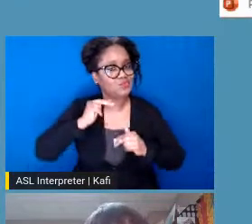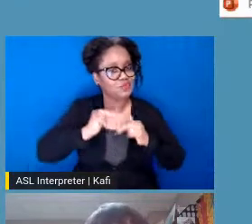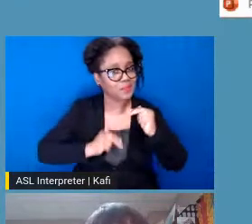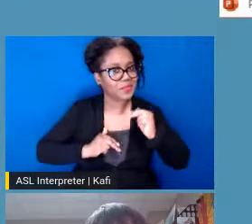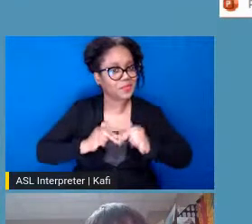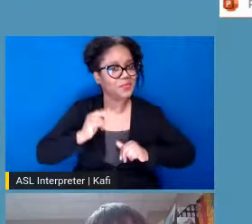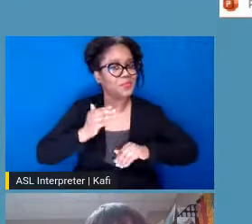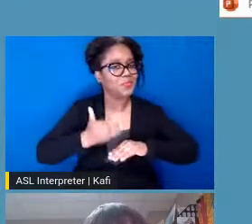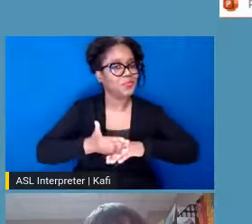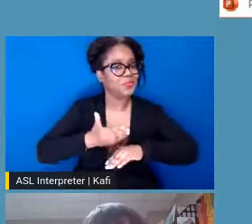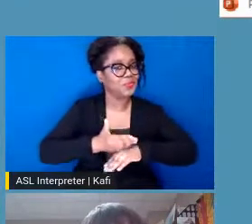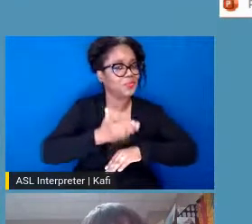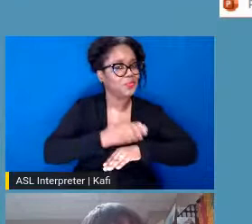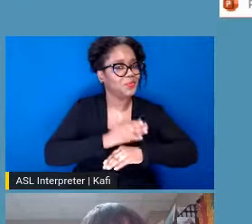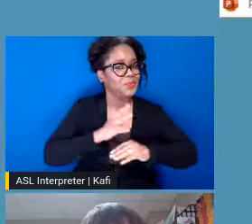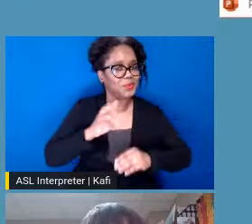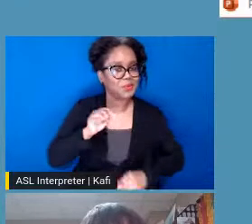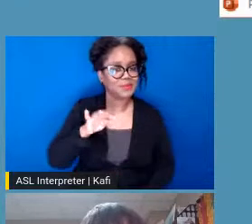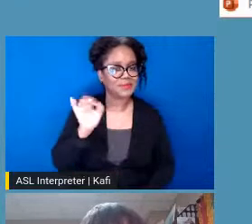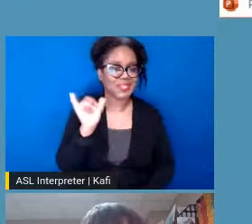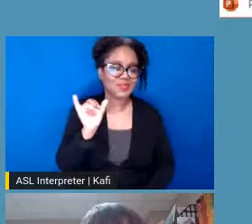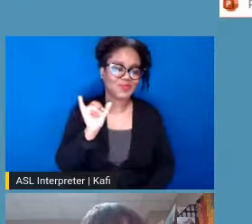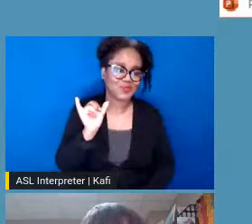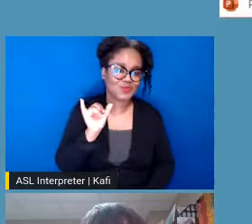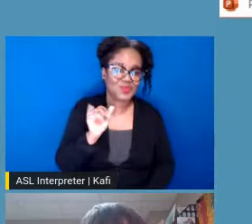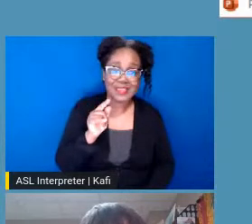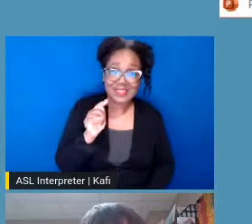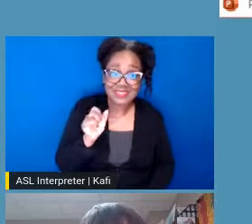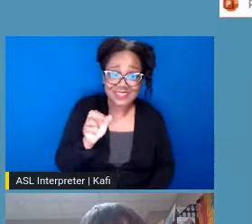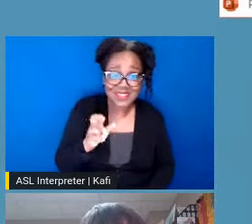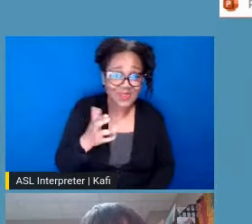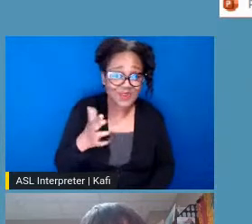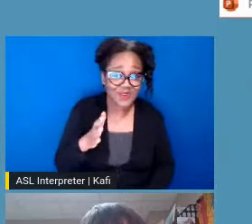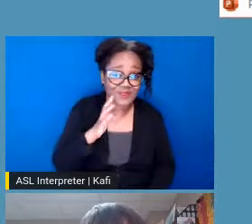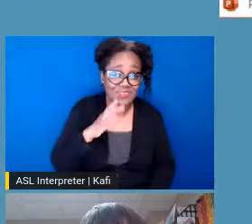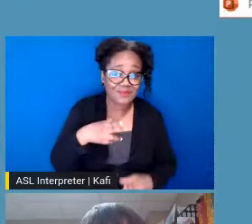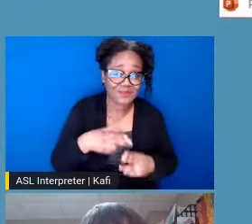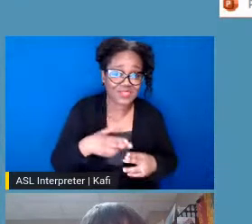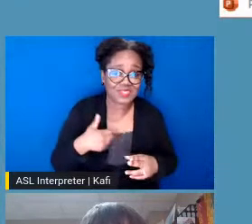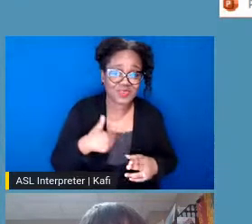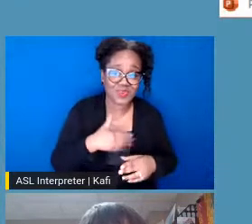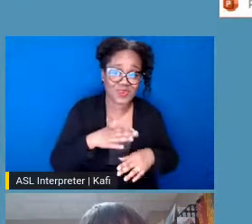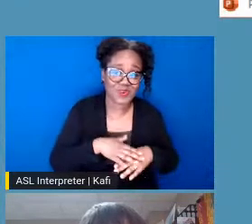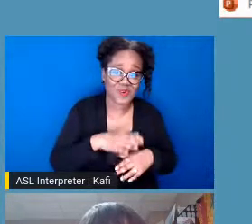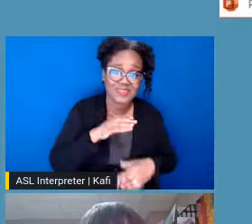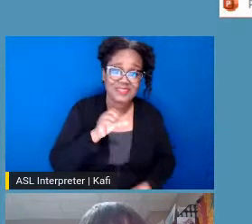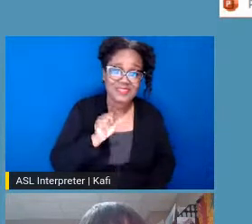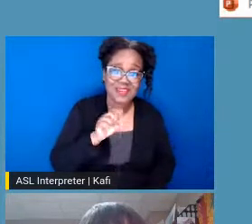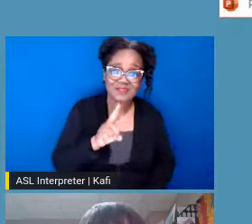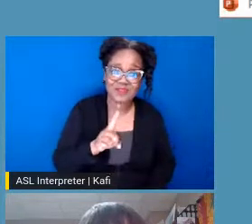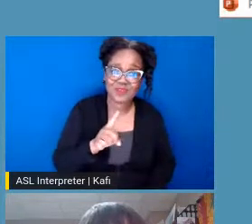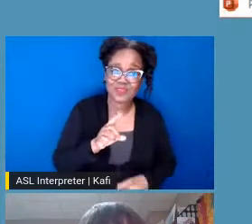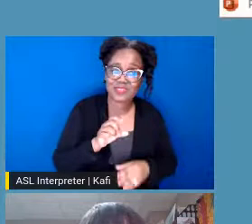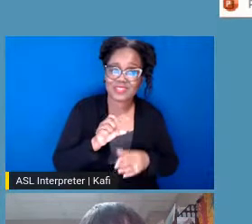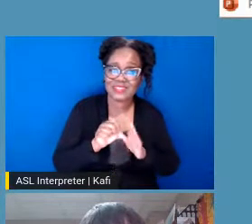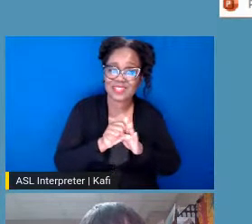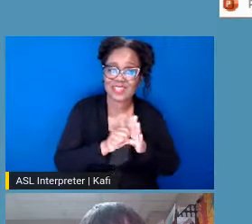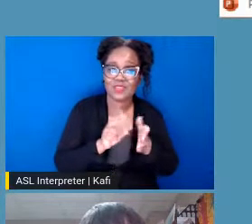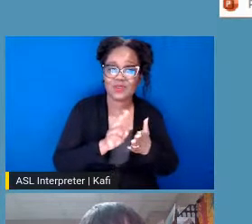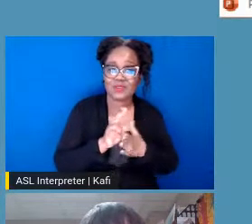website. And as Taylor mentioned, we're located on the South Dakota State University campus, and we use